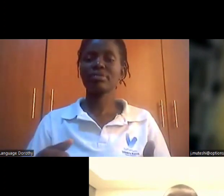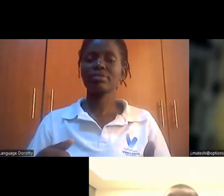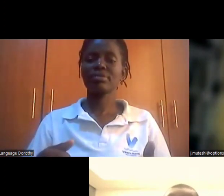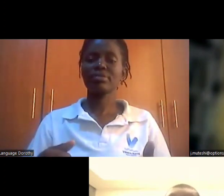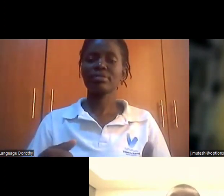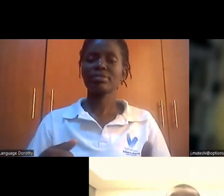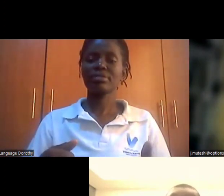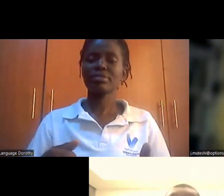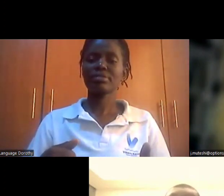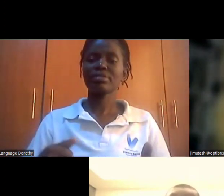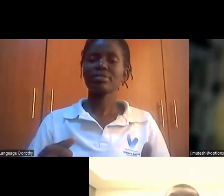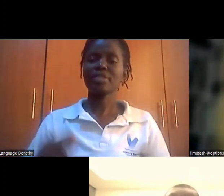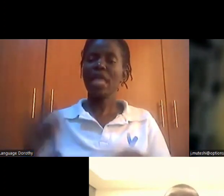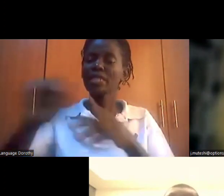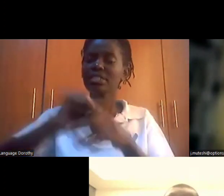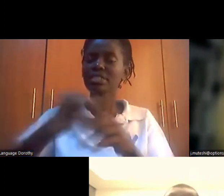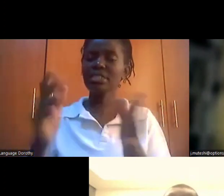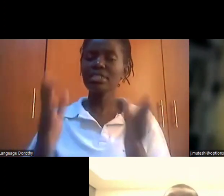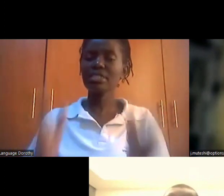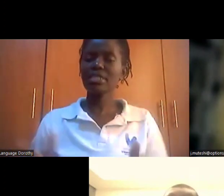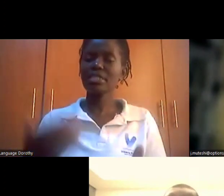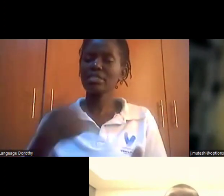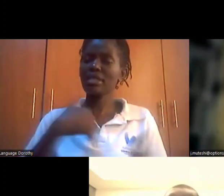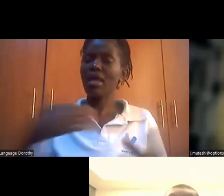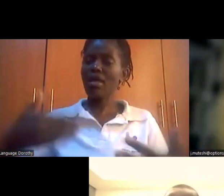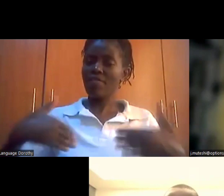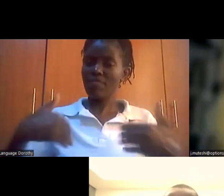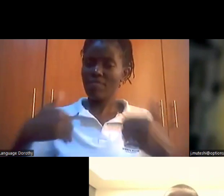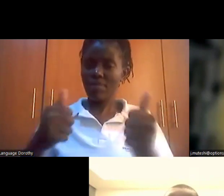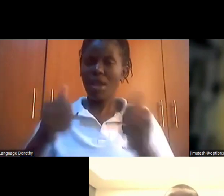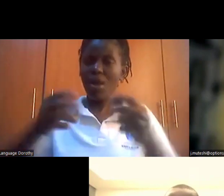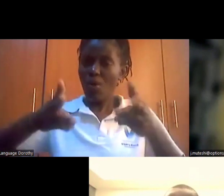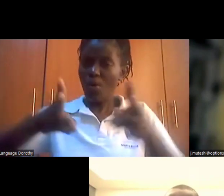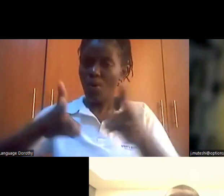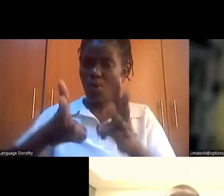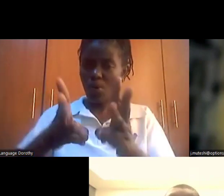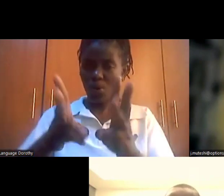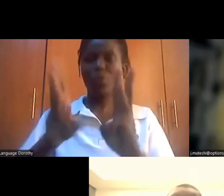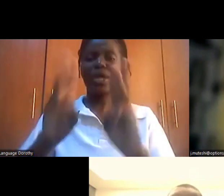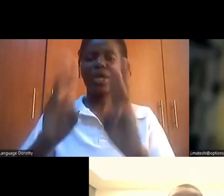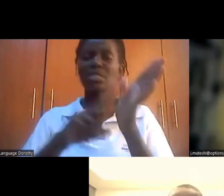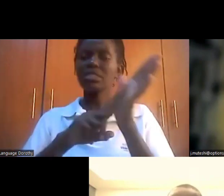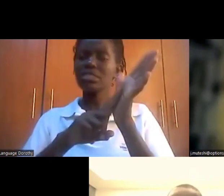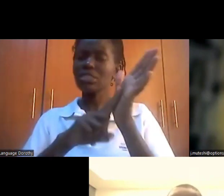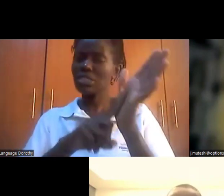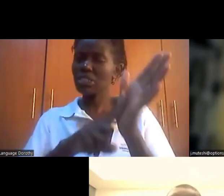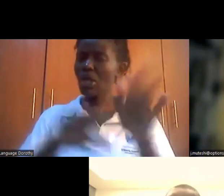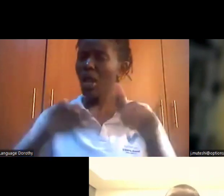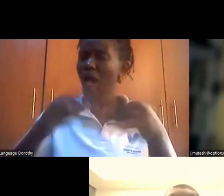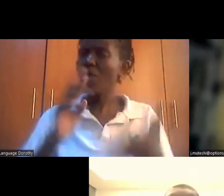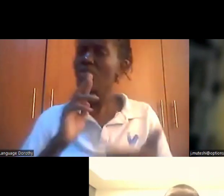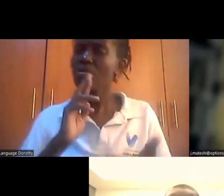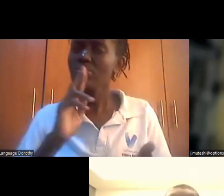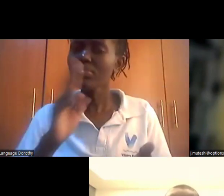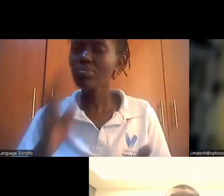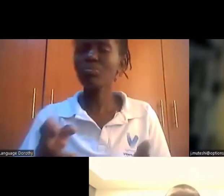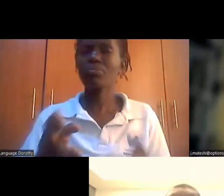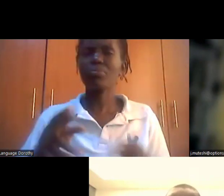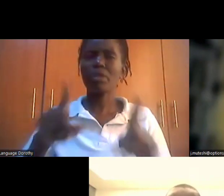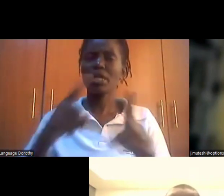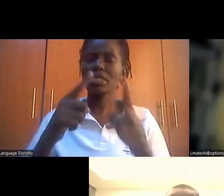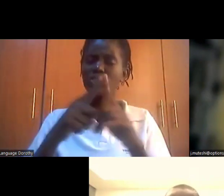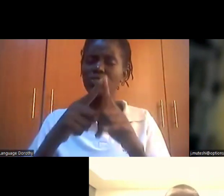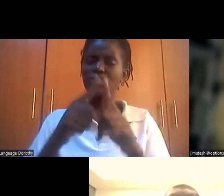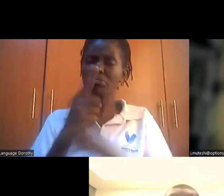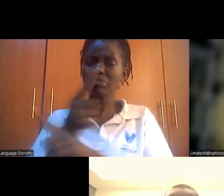acquire confidence in the way they could address some of these harmful practices. But finally, of course, it stimulated desire